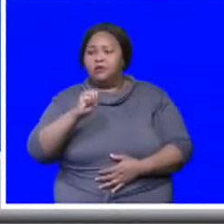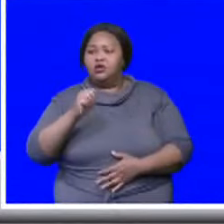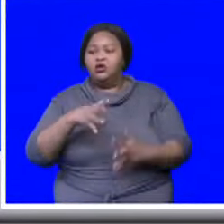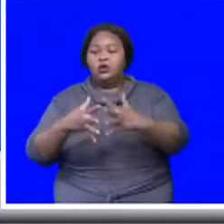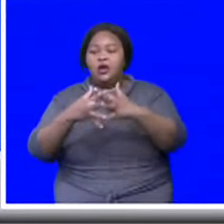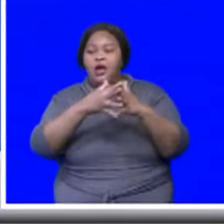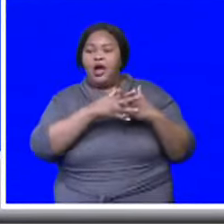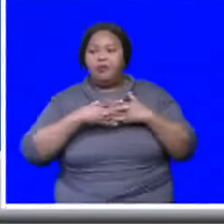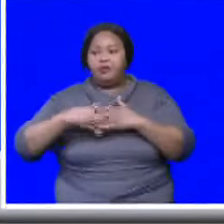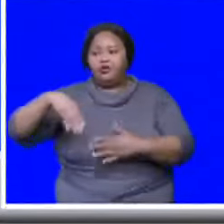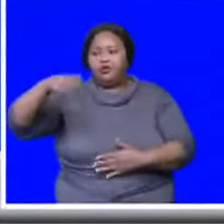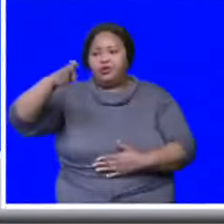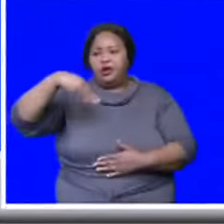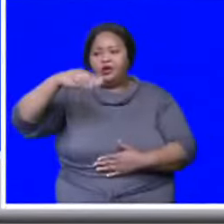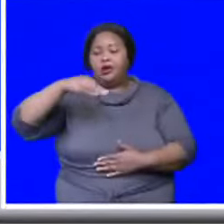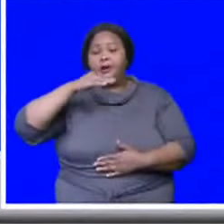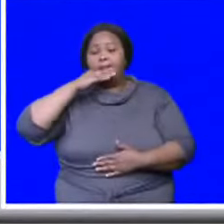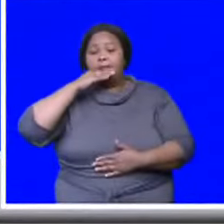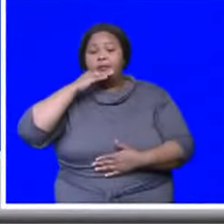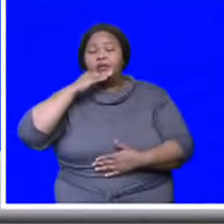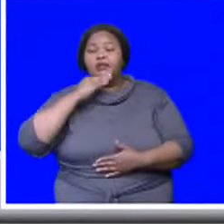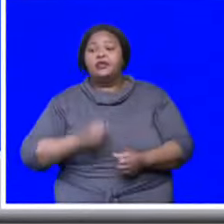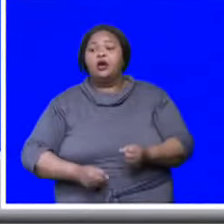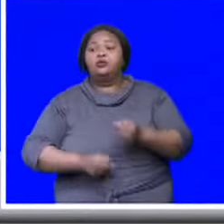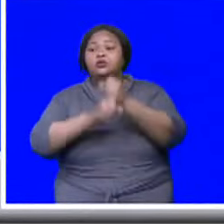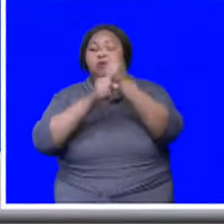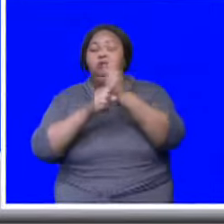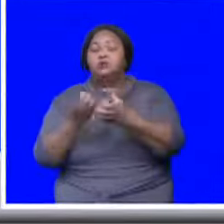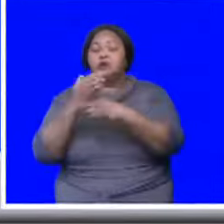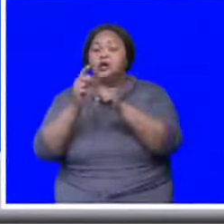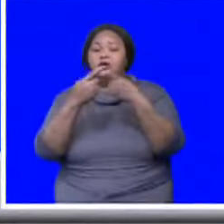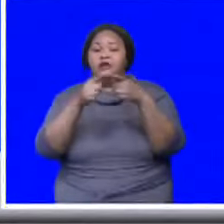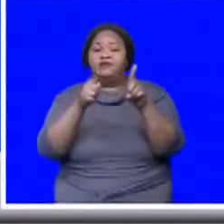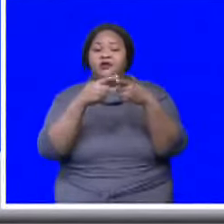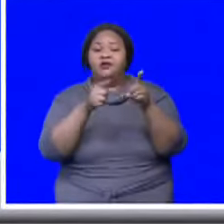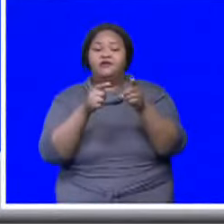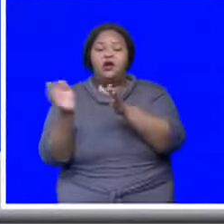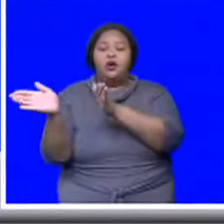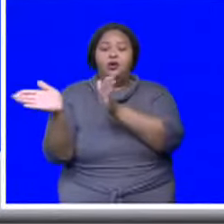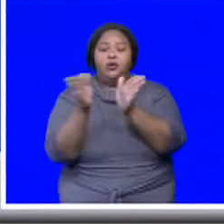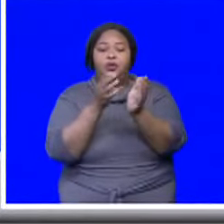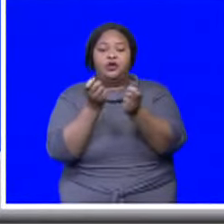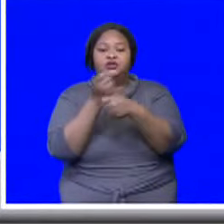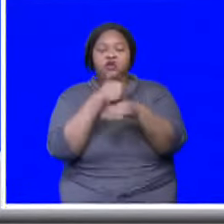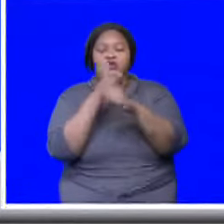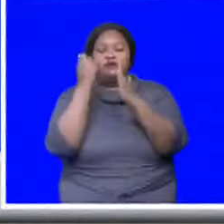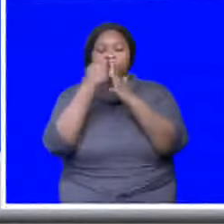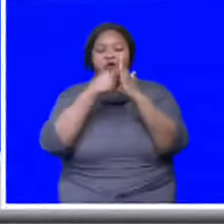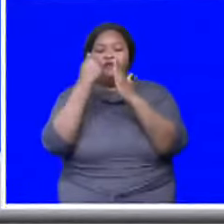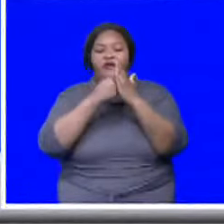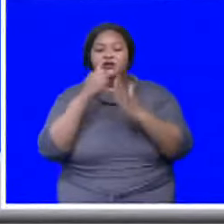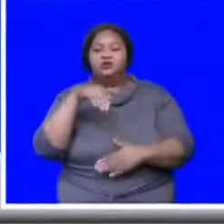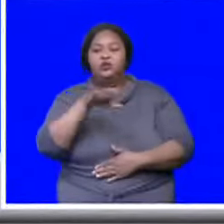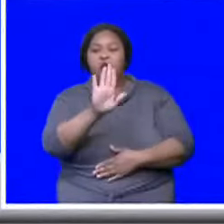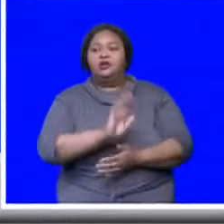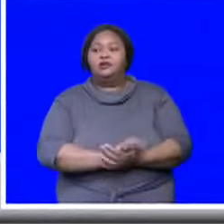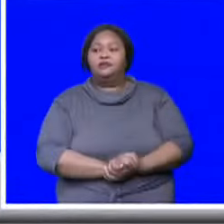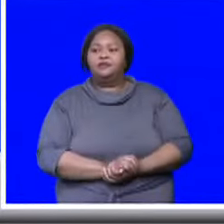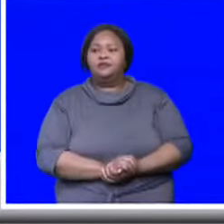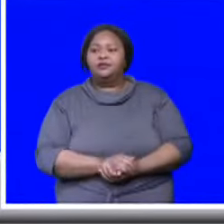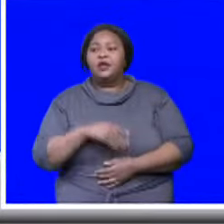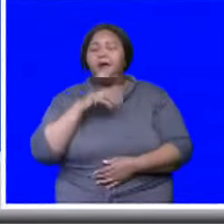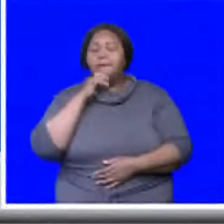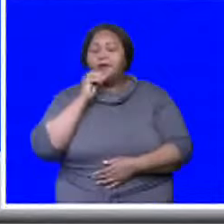Adaptation Fund, which will support countries to deal with the impact of a changing climate. Gender and inclusivity